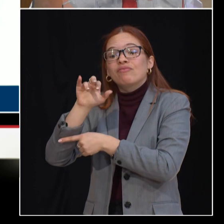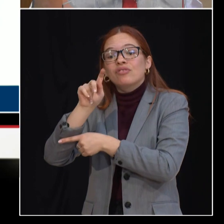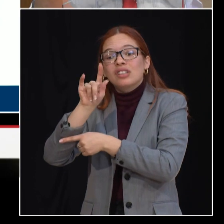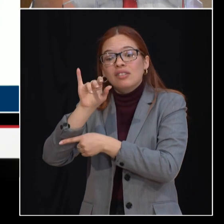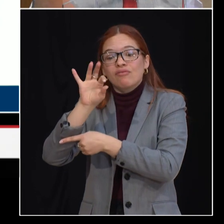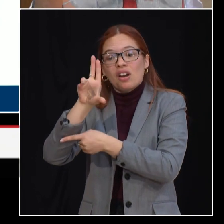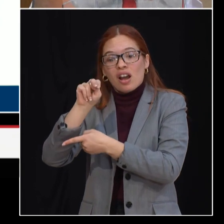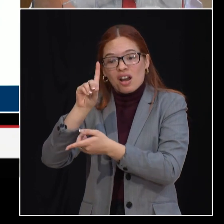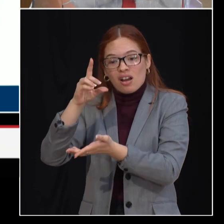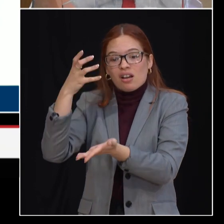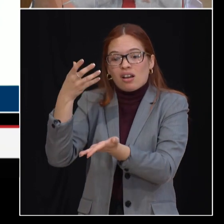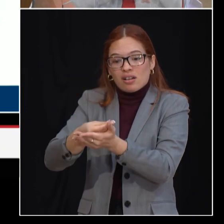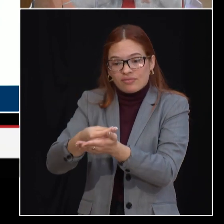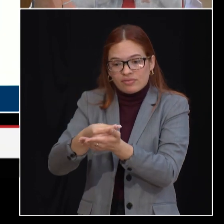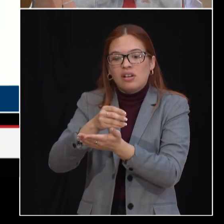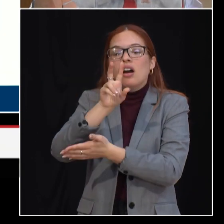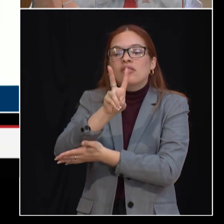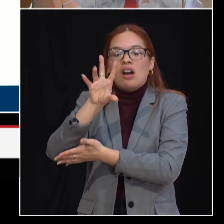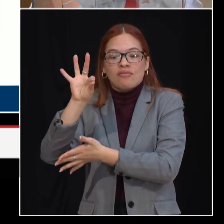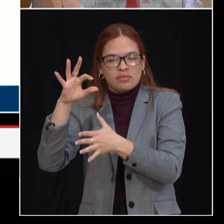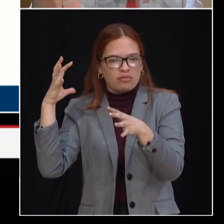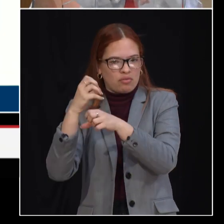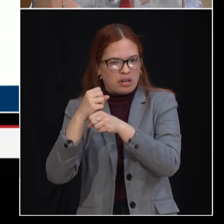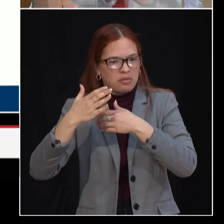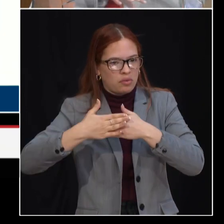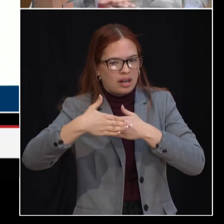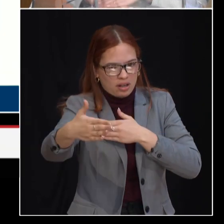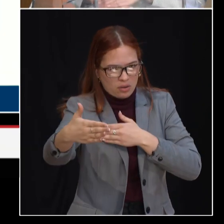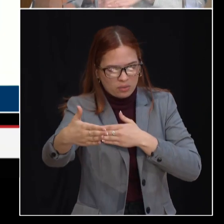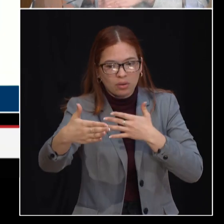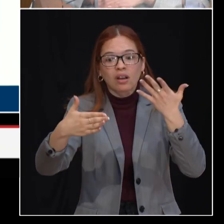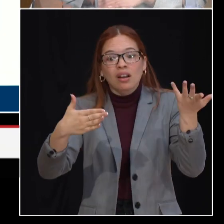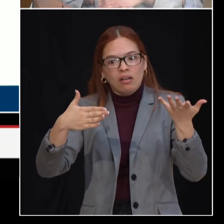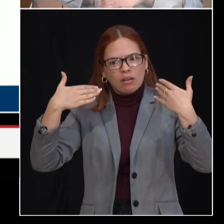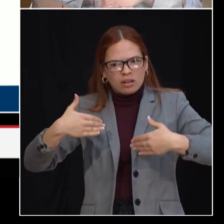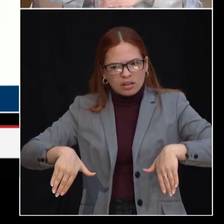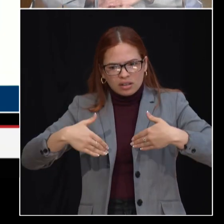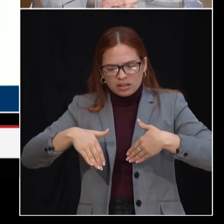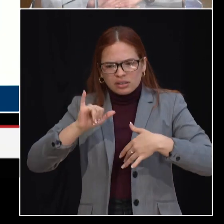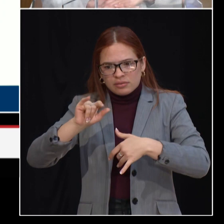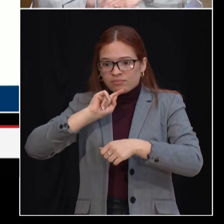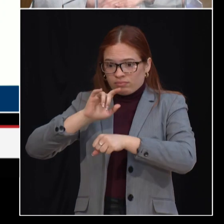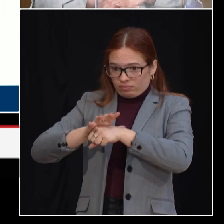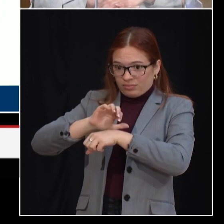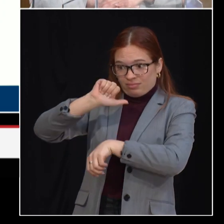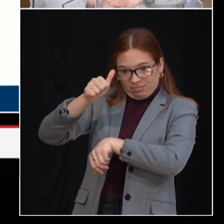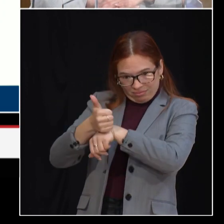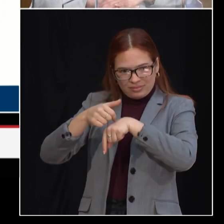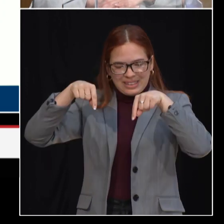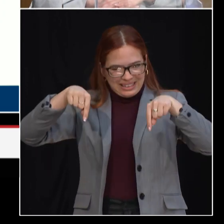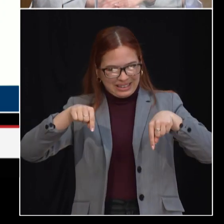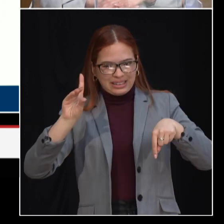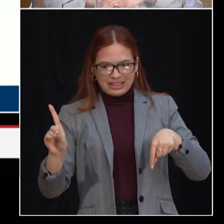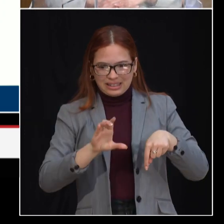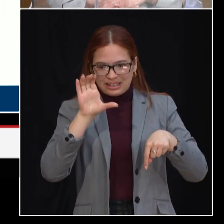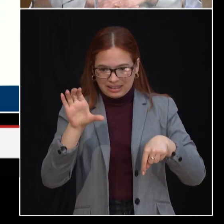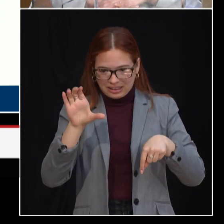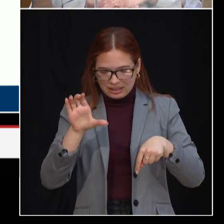committed to locate in DC. All right, so Virtru, we announced a couple of months ago,